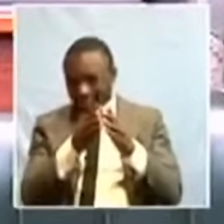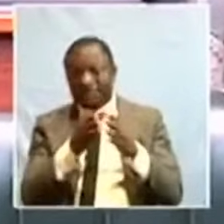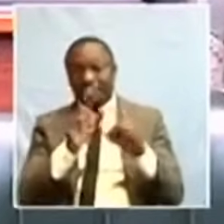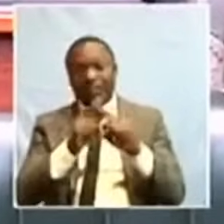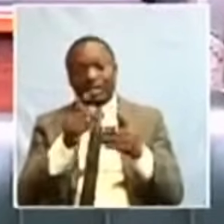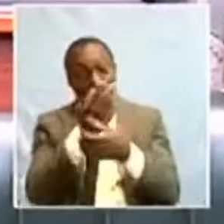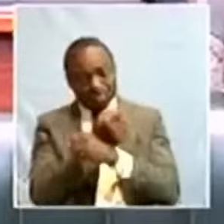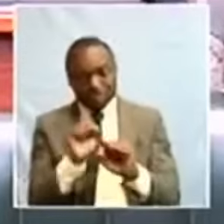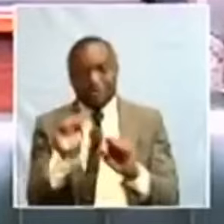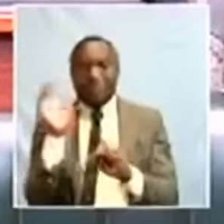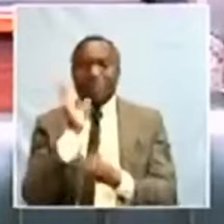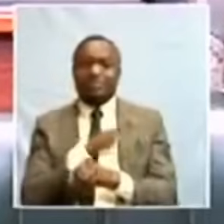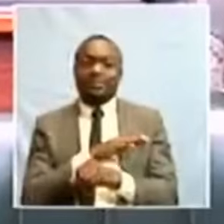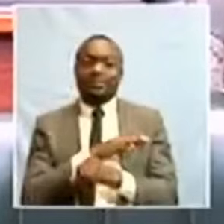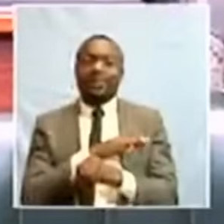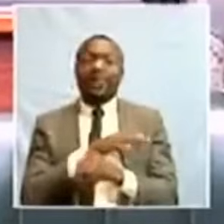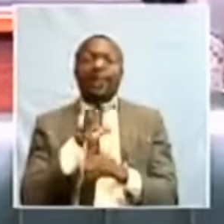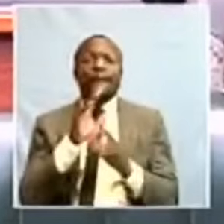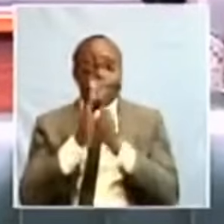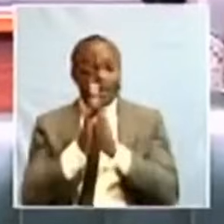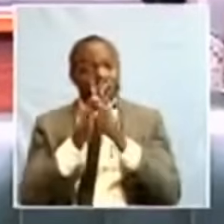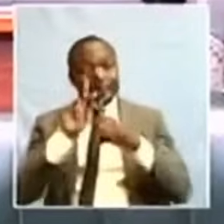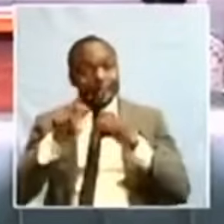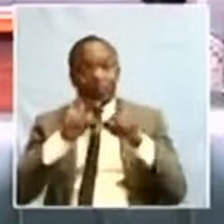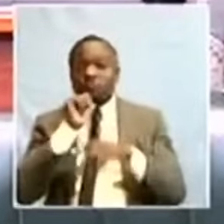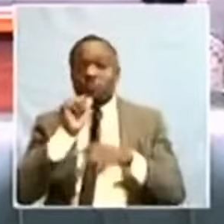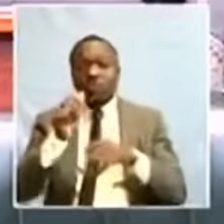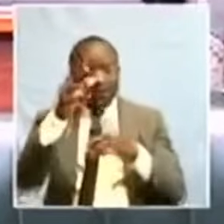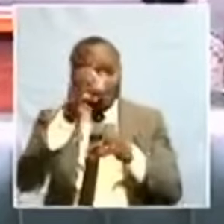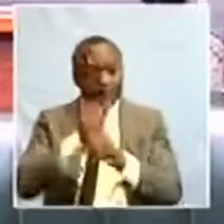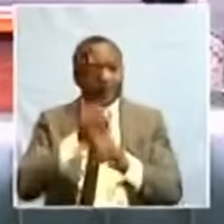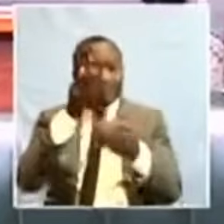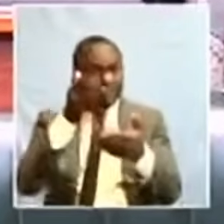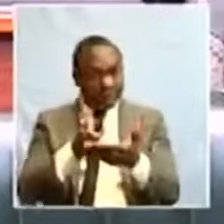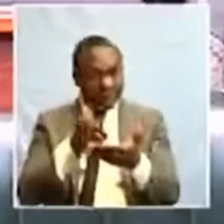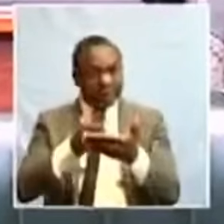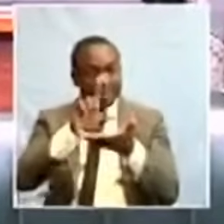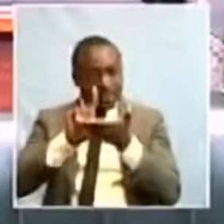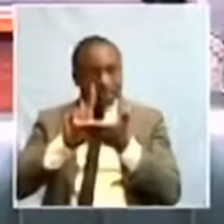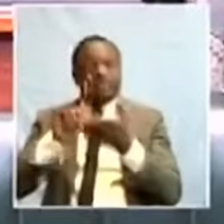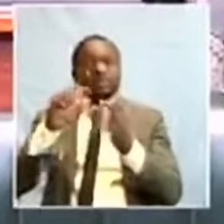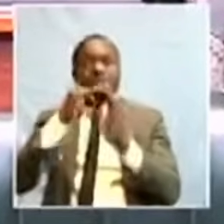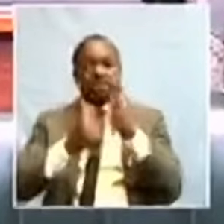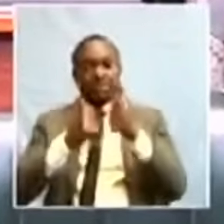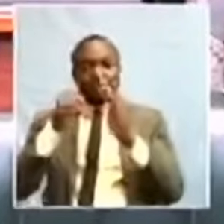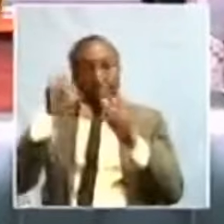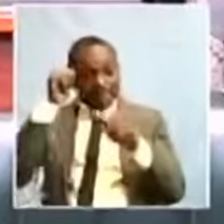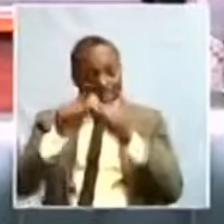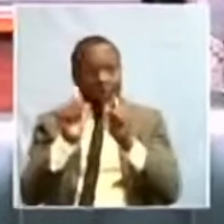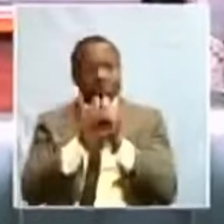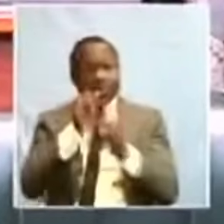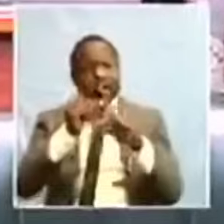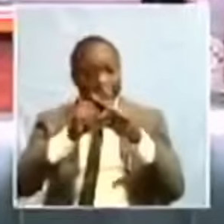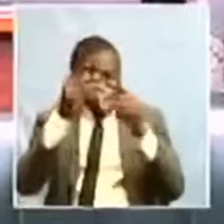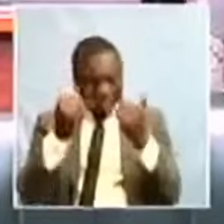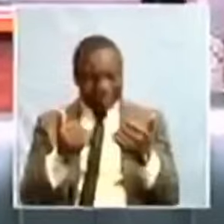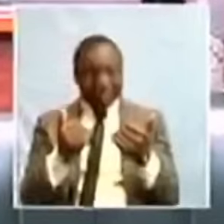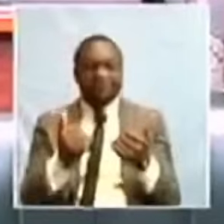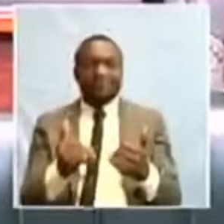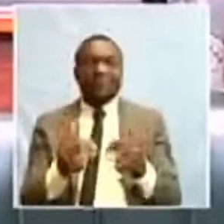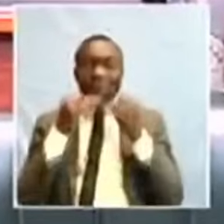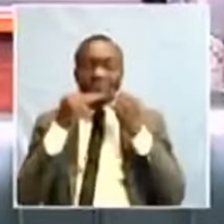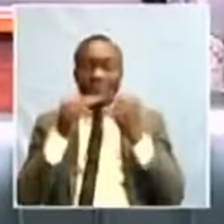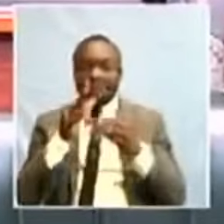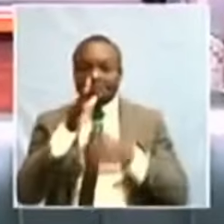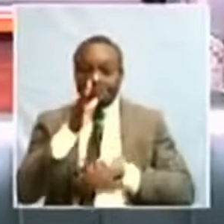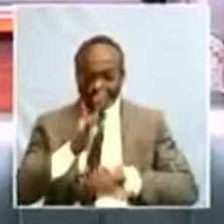now, and we pray that people will not get these loans in January. I agree with you, but now. Thank